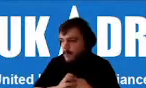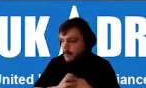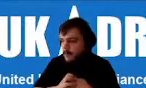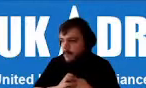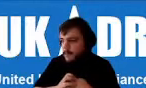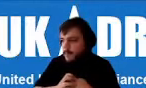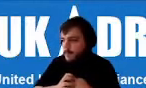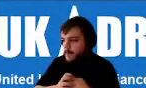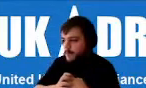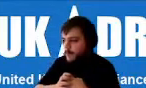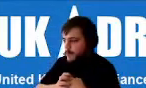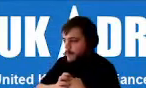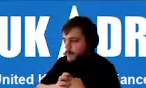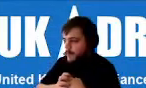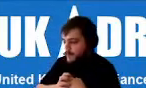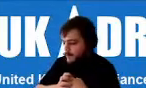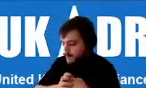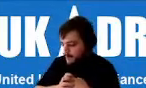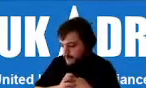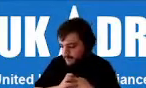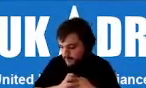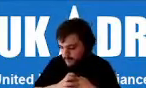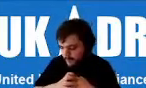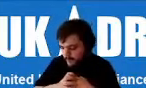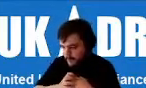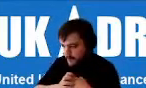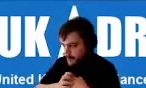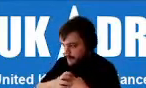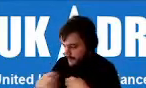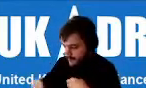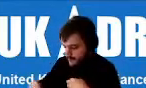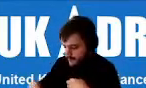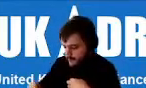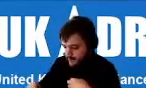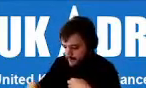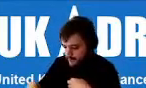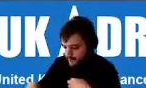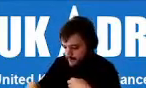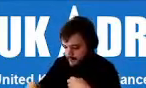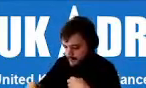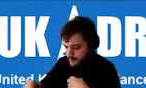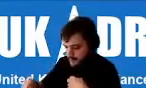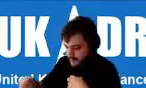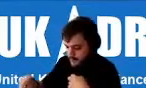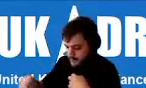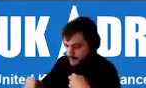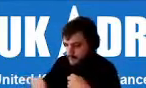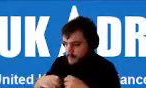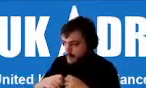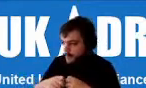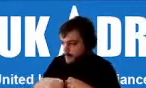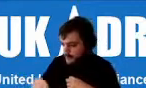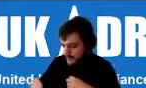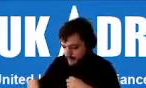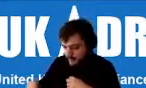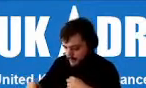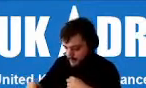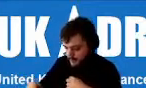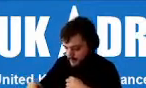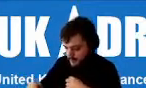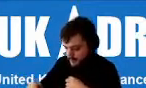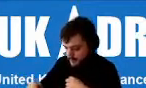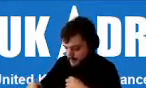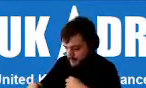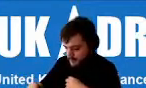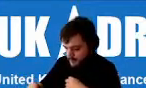to have led to the deaths of about 30,000 people who might have been saved. I think that